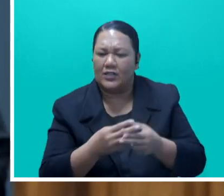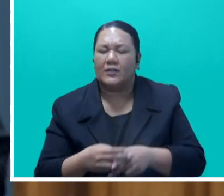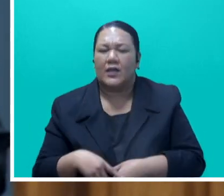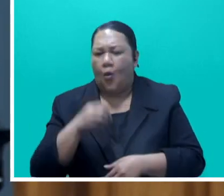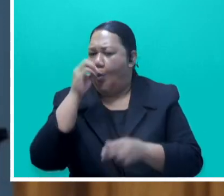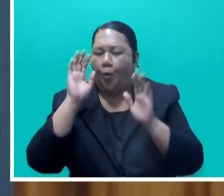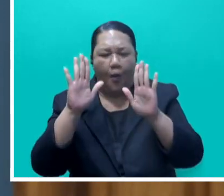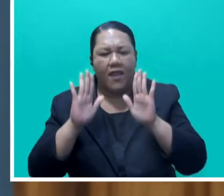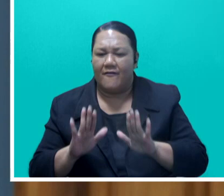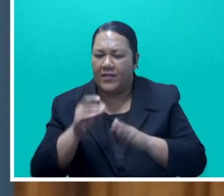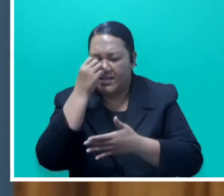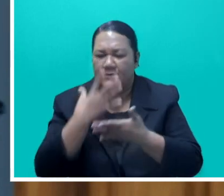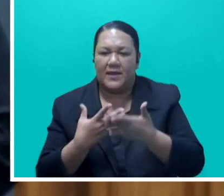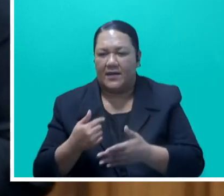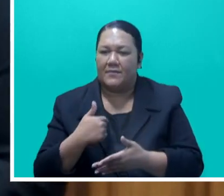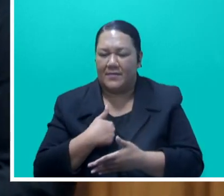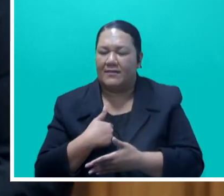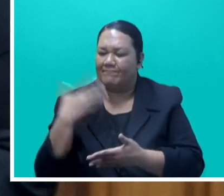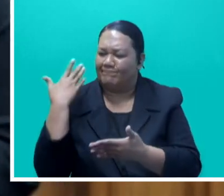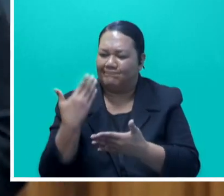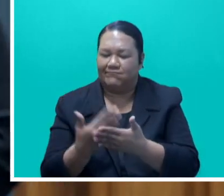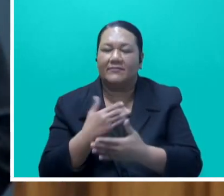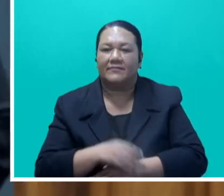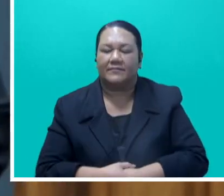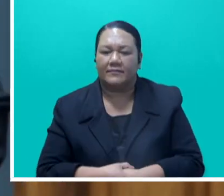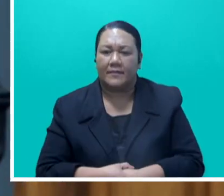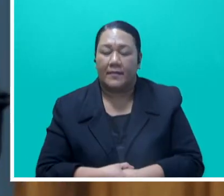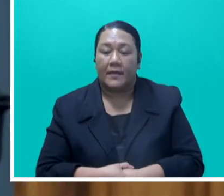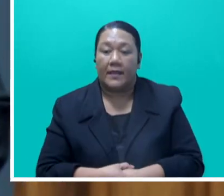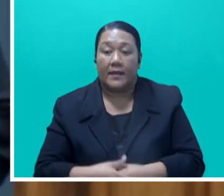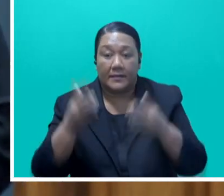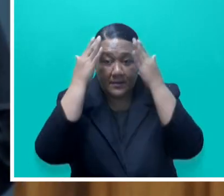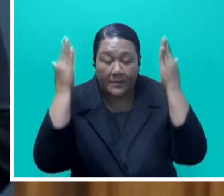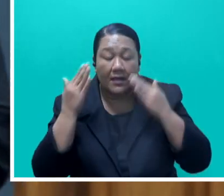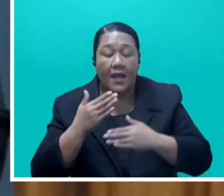experience it was. Mr. Speaker, sir, please allow me to thank